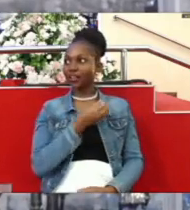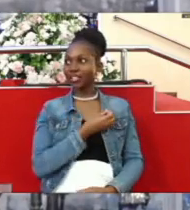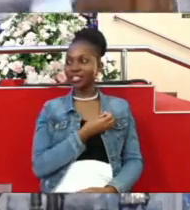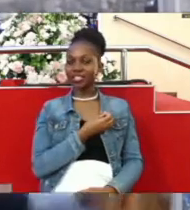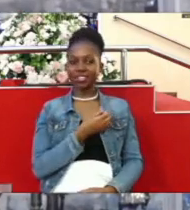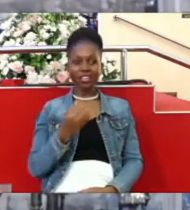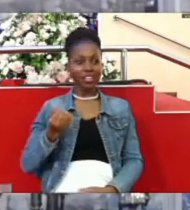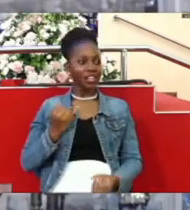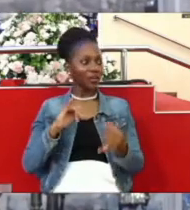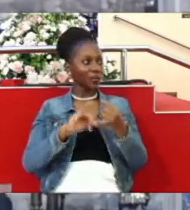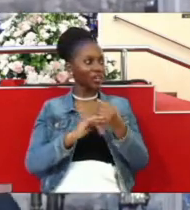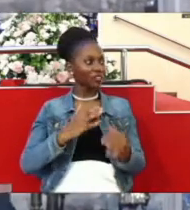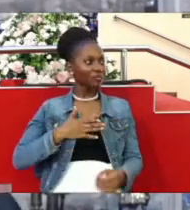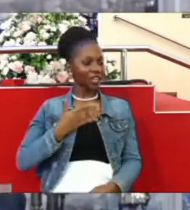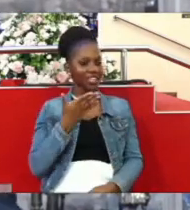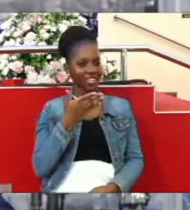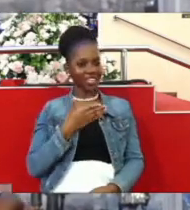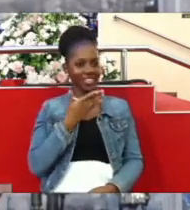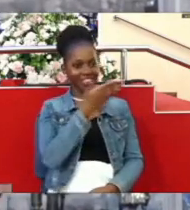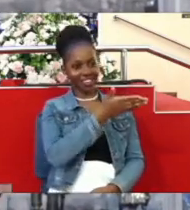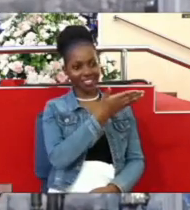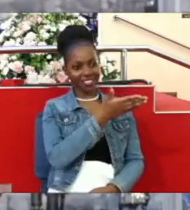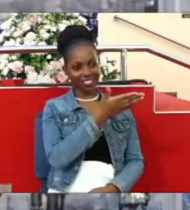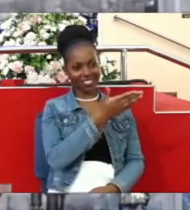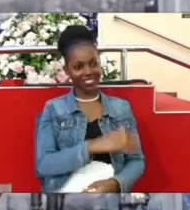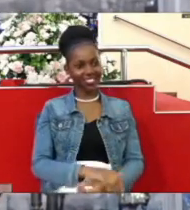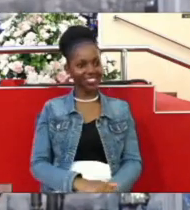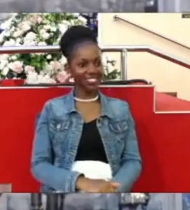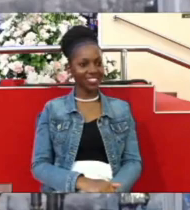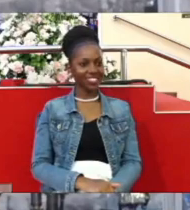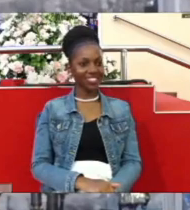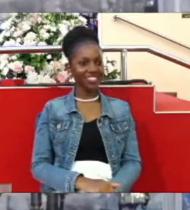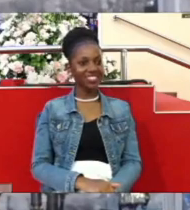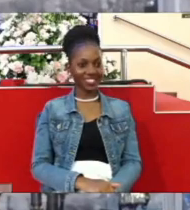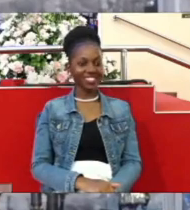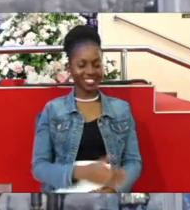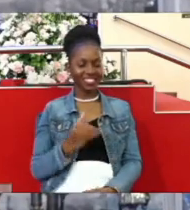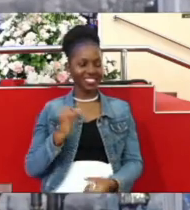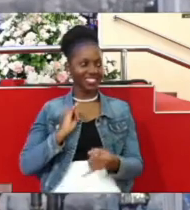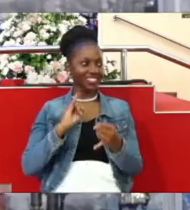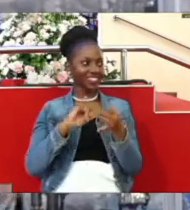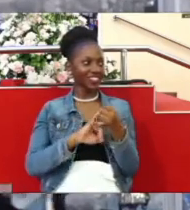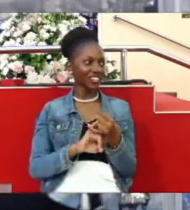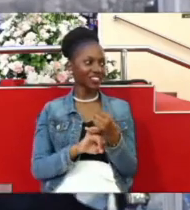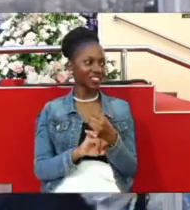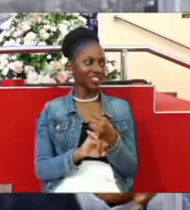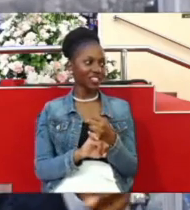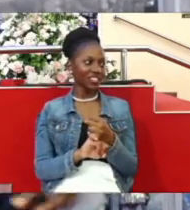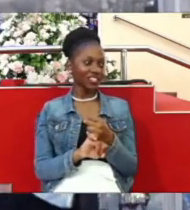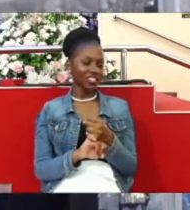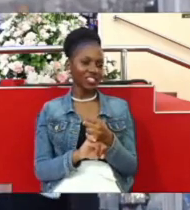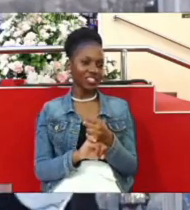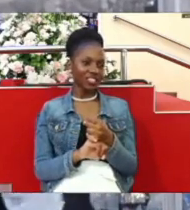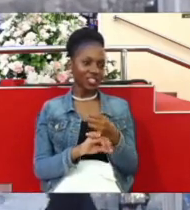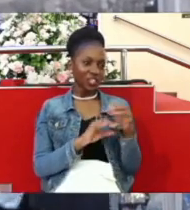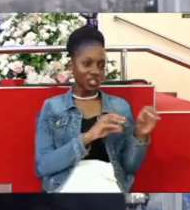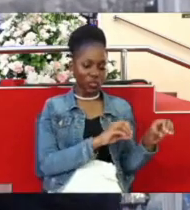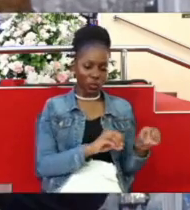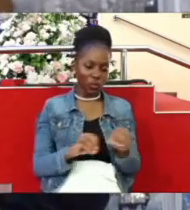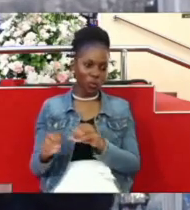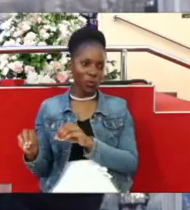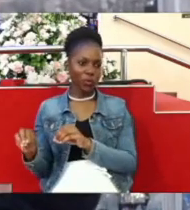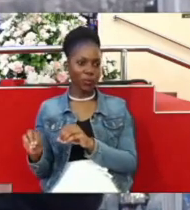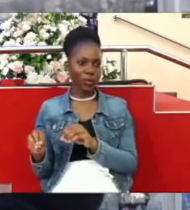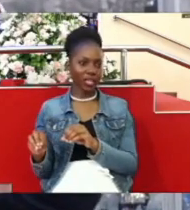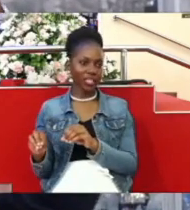this. Bibi yake yako hapa, ataweza ku... We went to get those suits from a tailor along